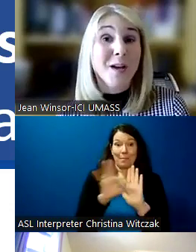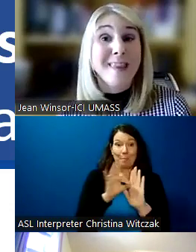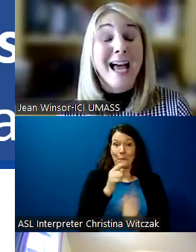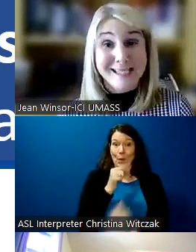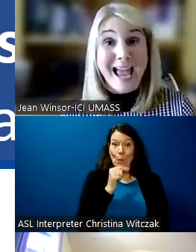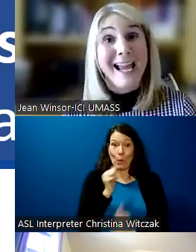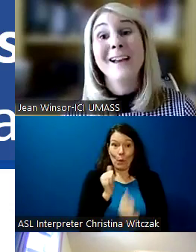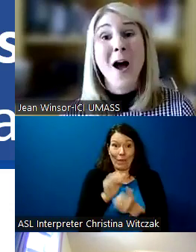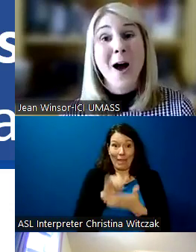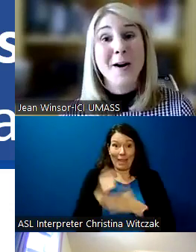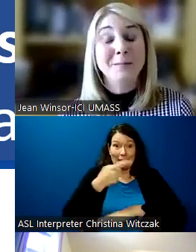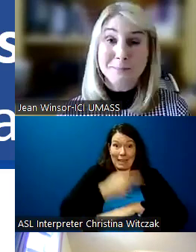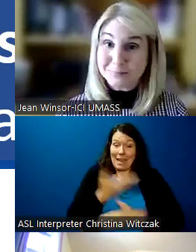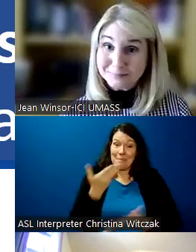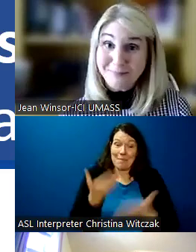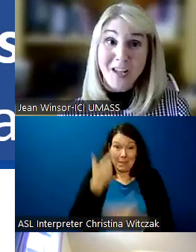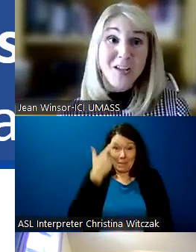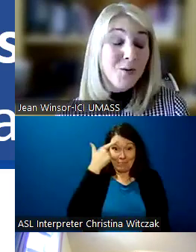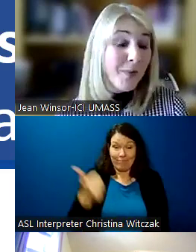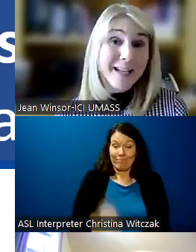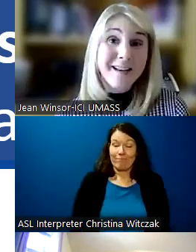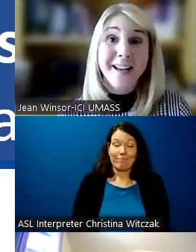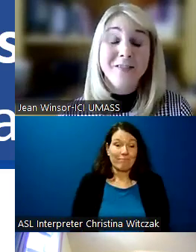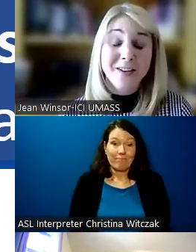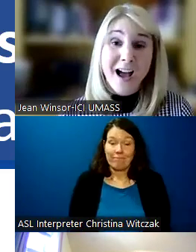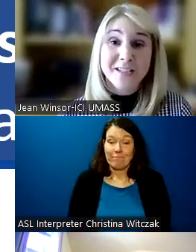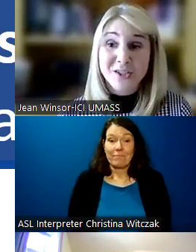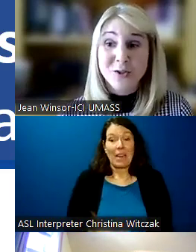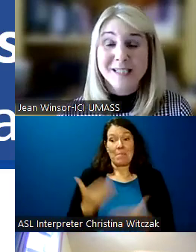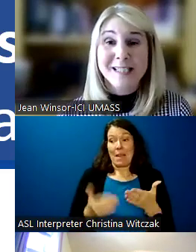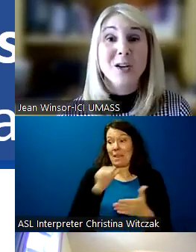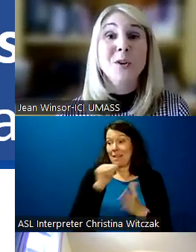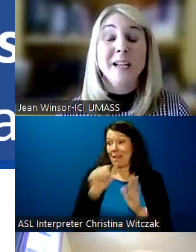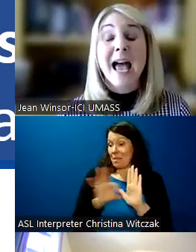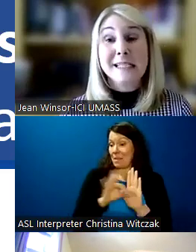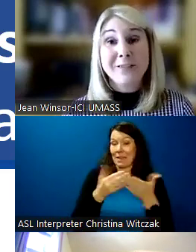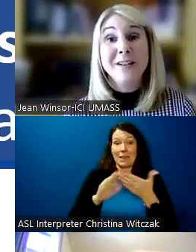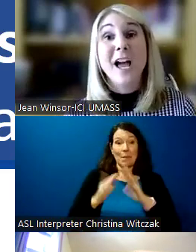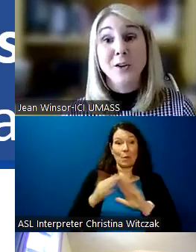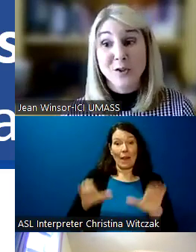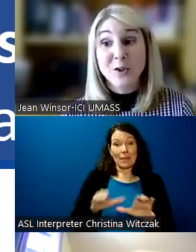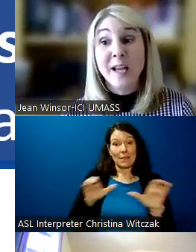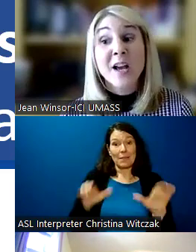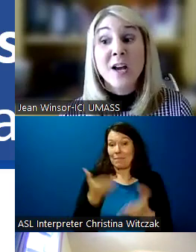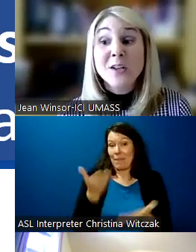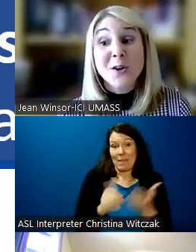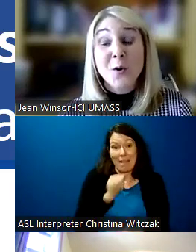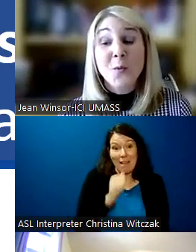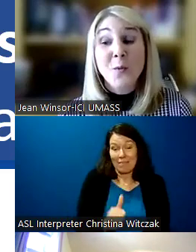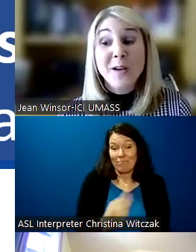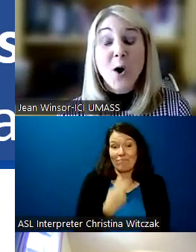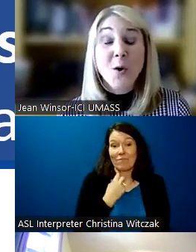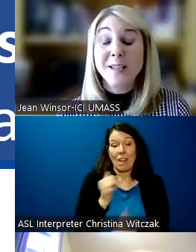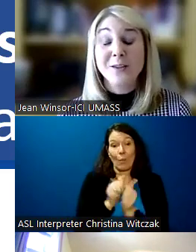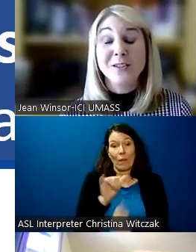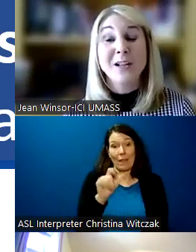you're with that day. You may not have even gotten to choose the community activity that you're doing. So